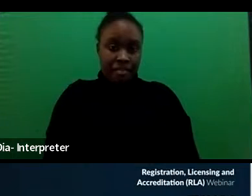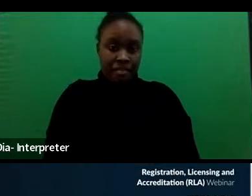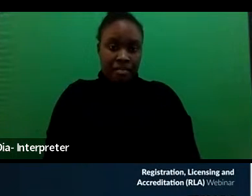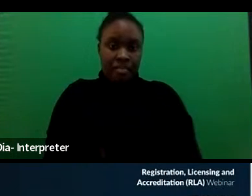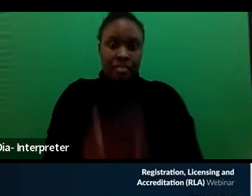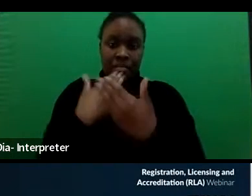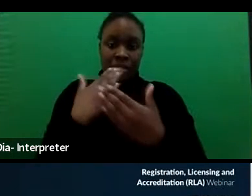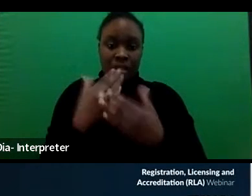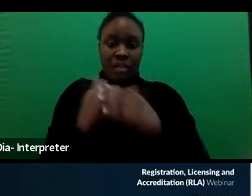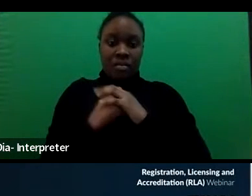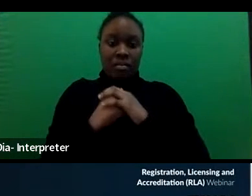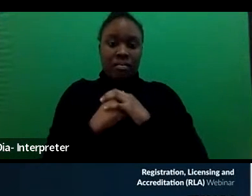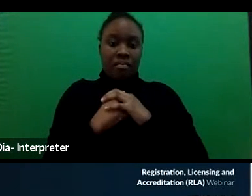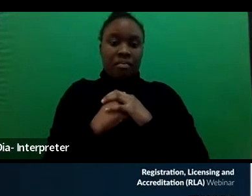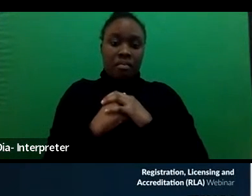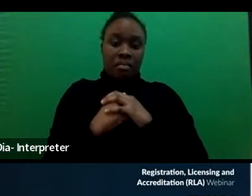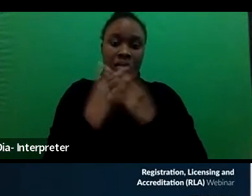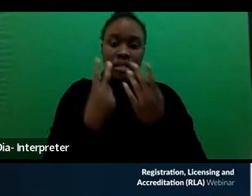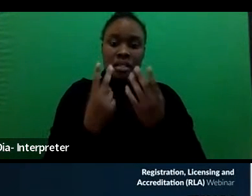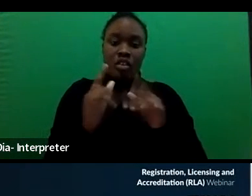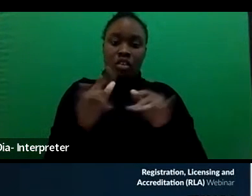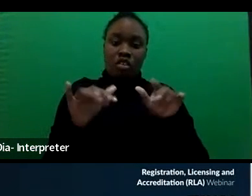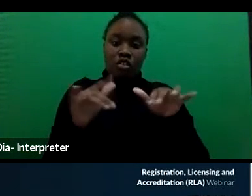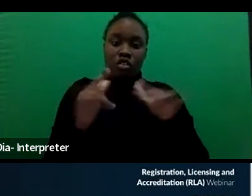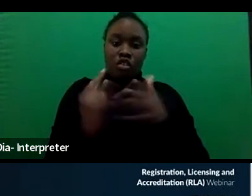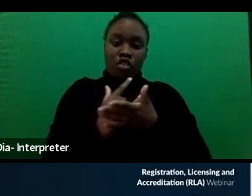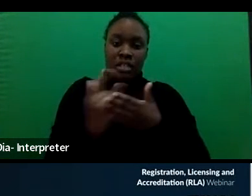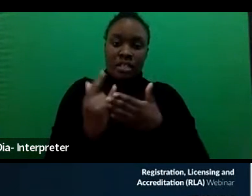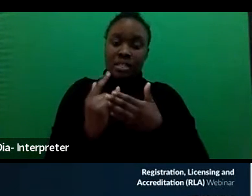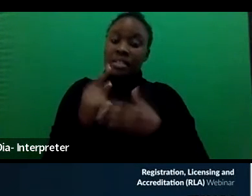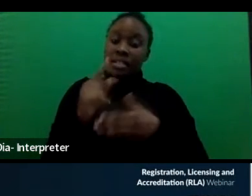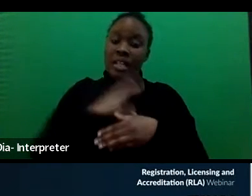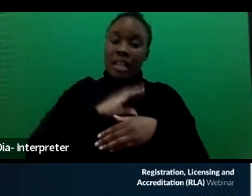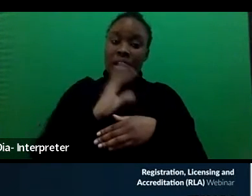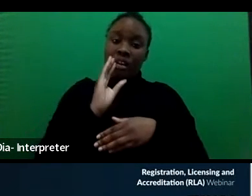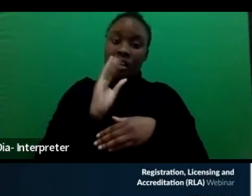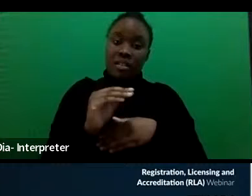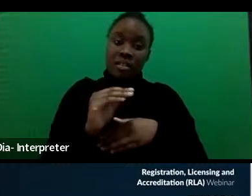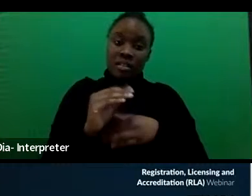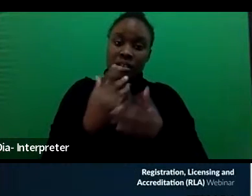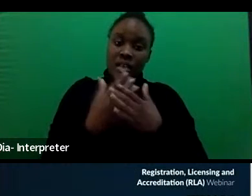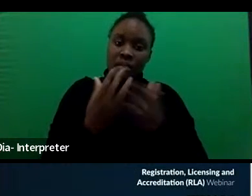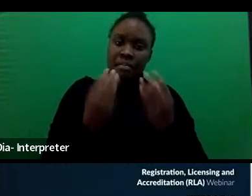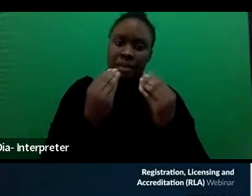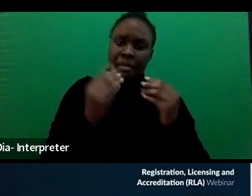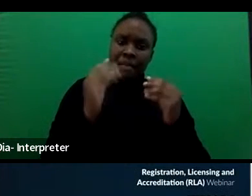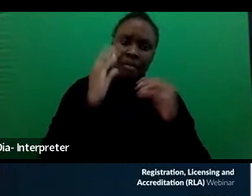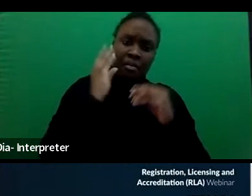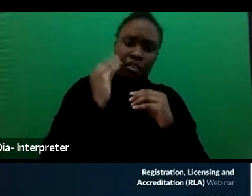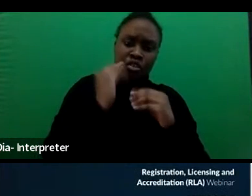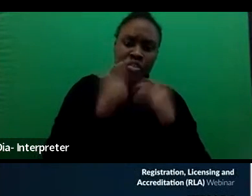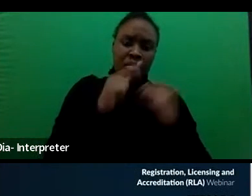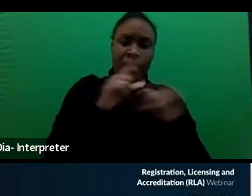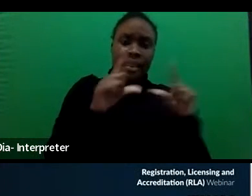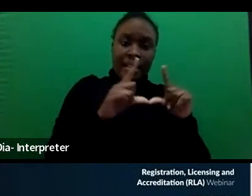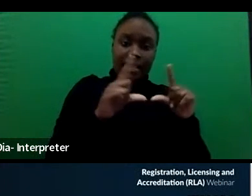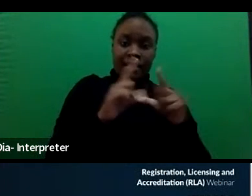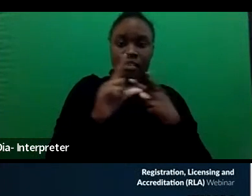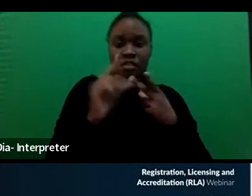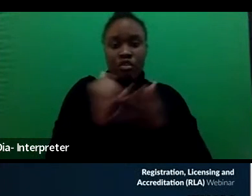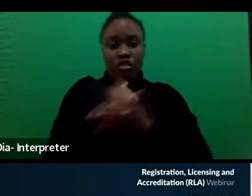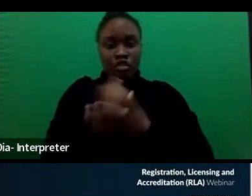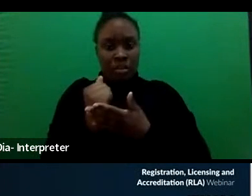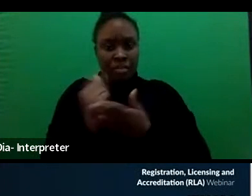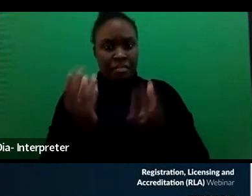Darshan. I see on the chat, our client was asking where can they get information for licensing and registration. Kindly know that there are questions that